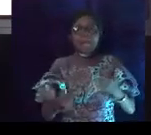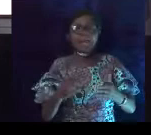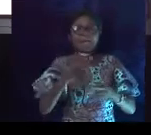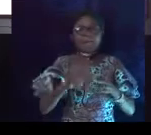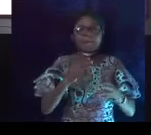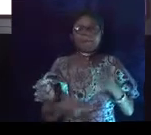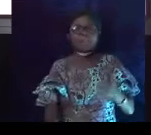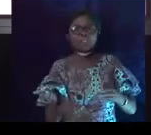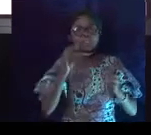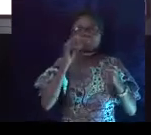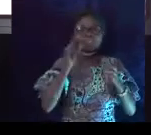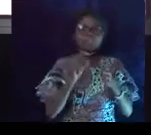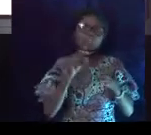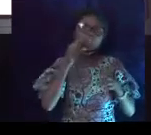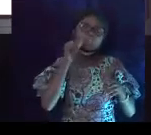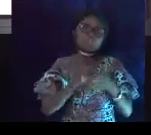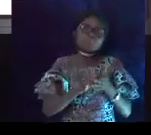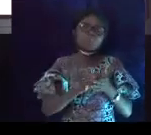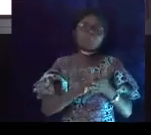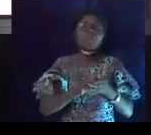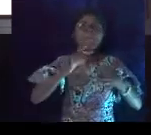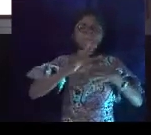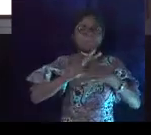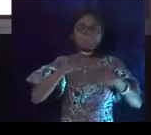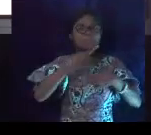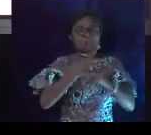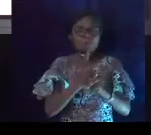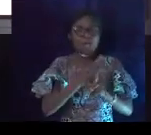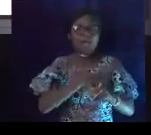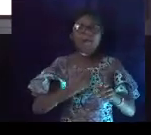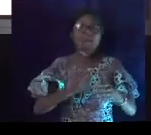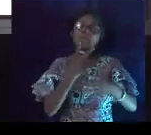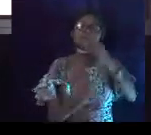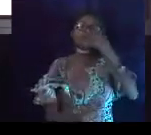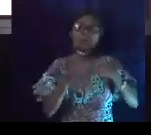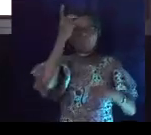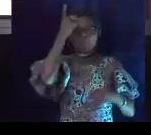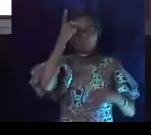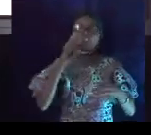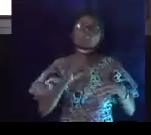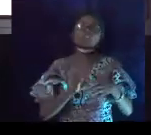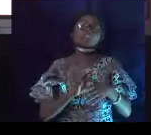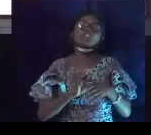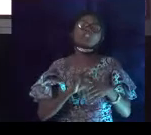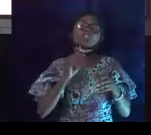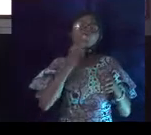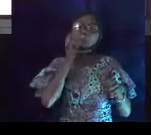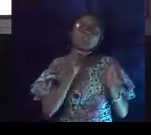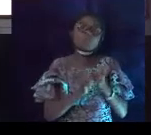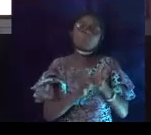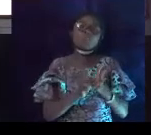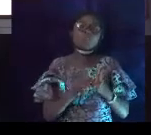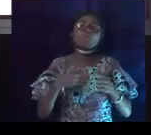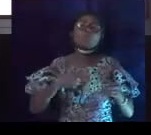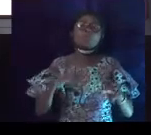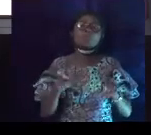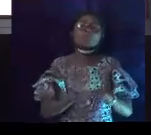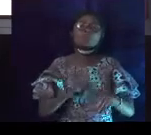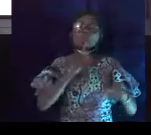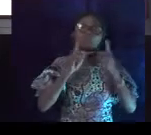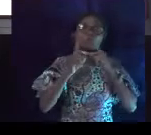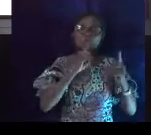of chickens we have? The egg-laying chickens, yes. Meat-producing chickens, correct. Dual-purpose chickens,